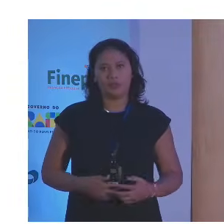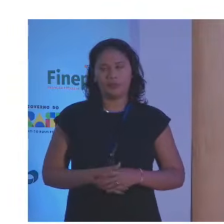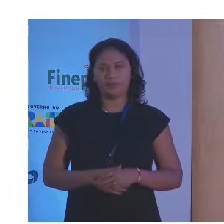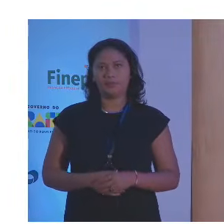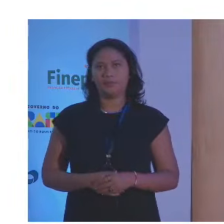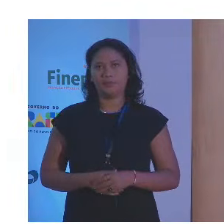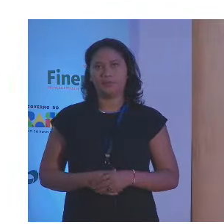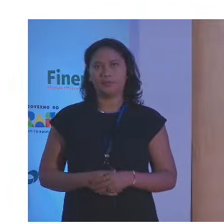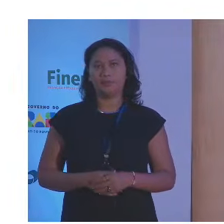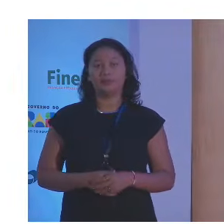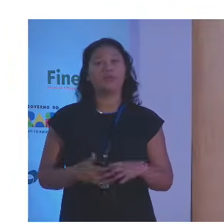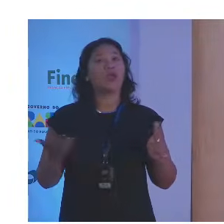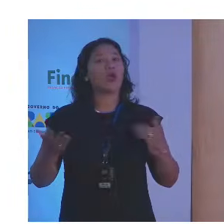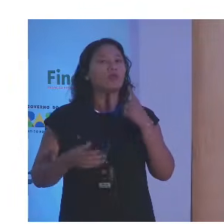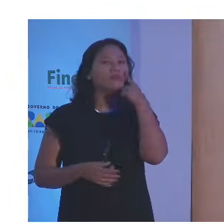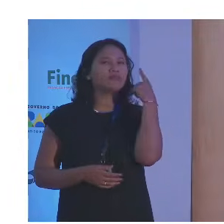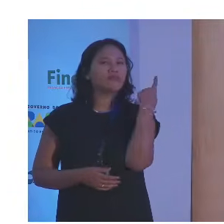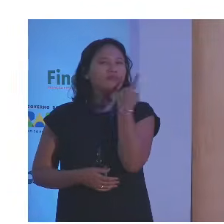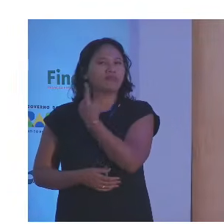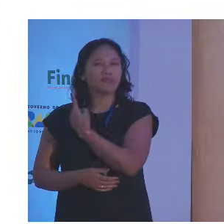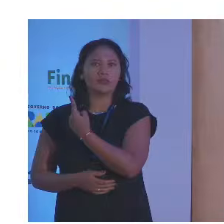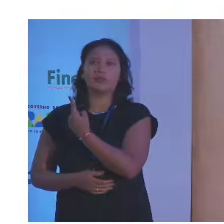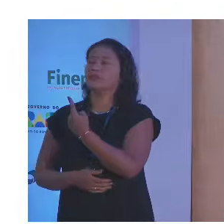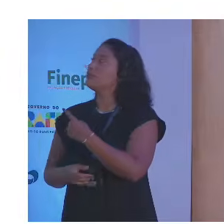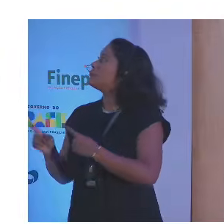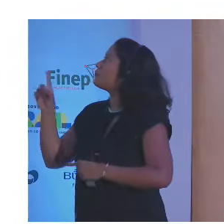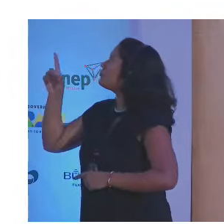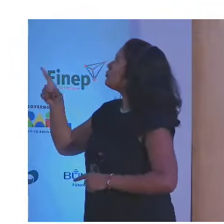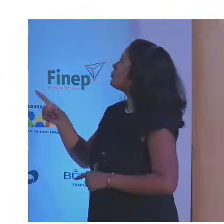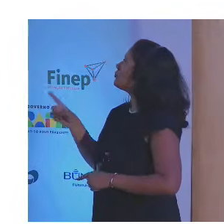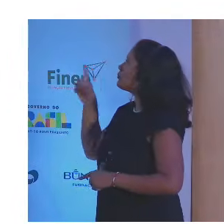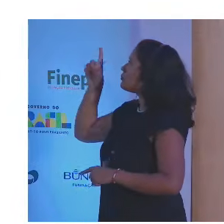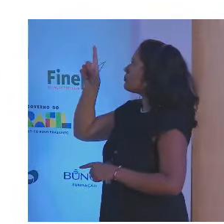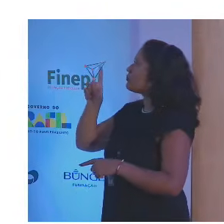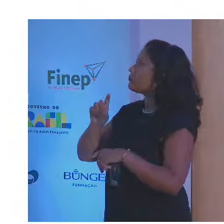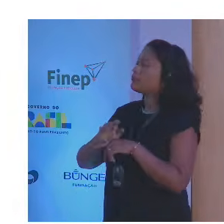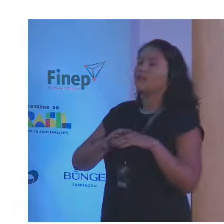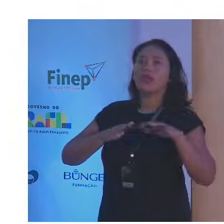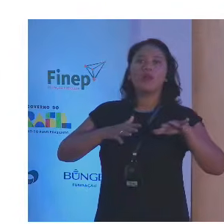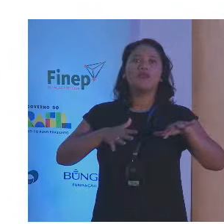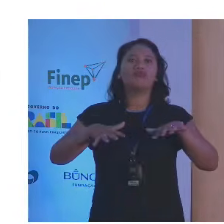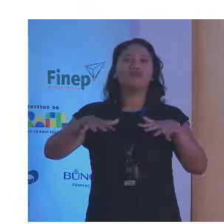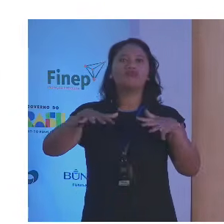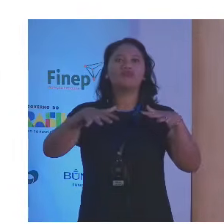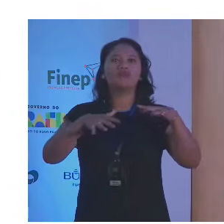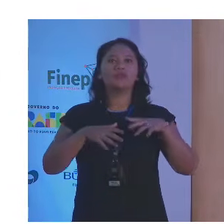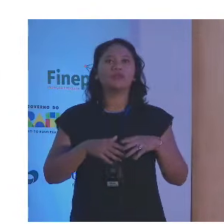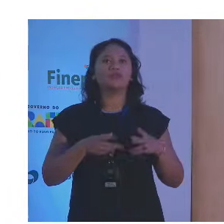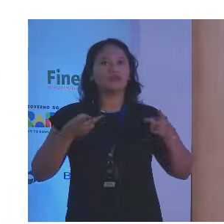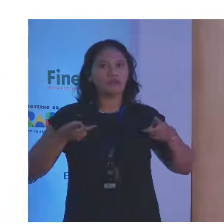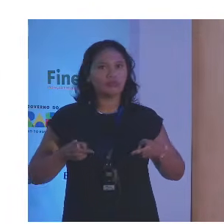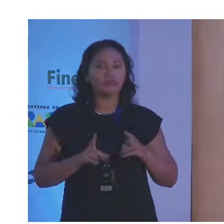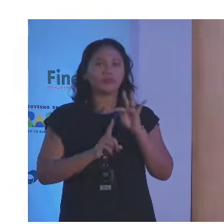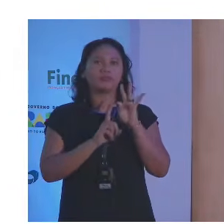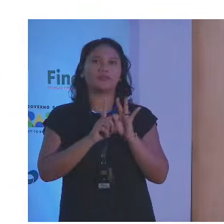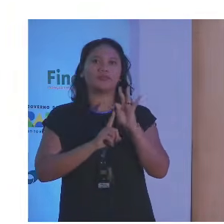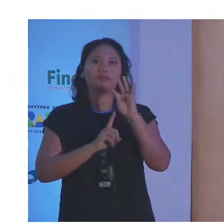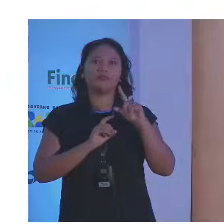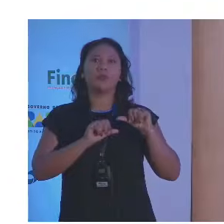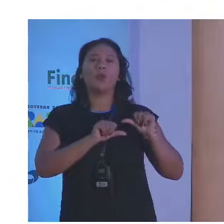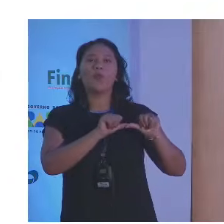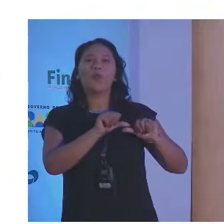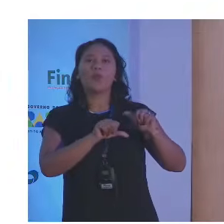Looking at sea level rise, which follows the temperature change and the carbon dioxide exchange. And here is a slice